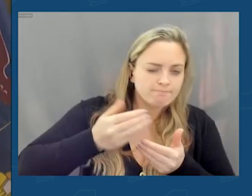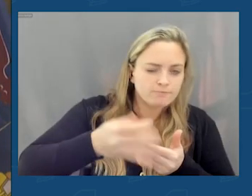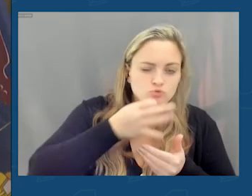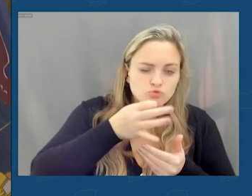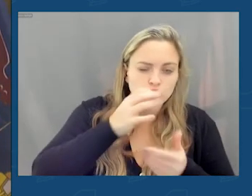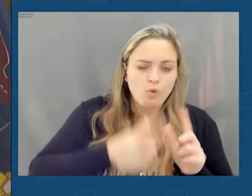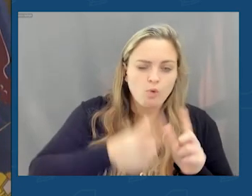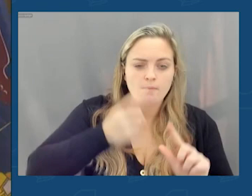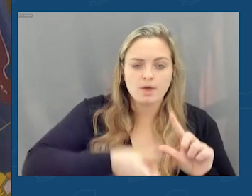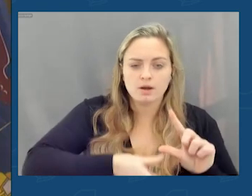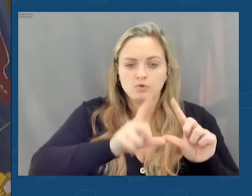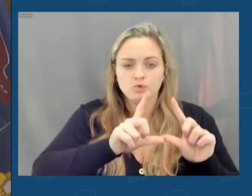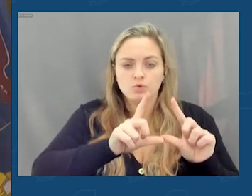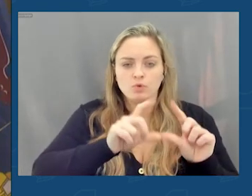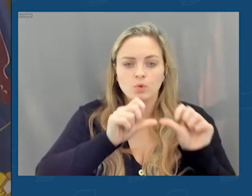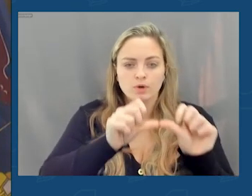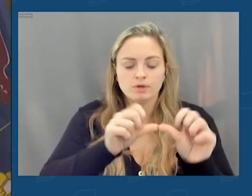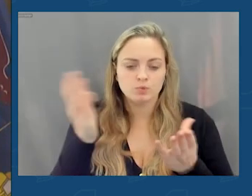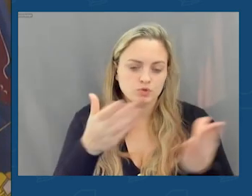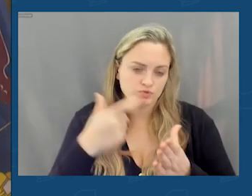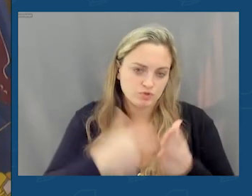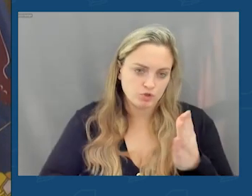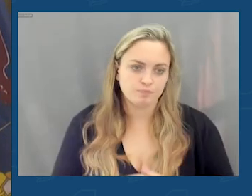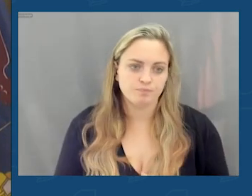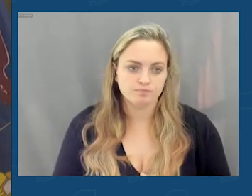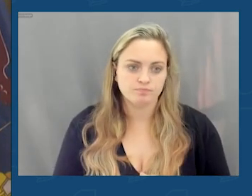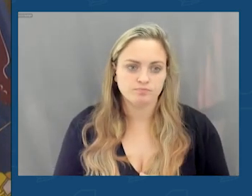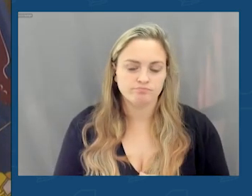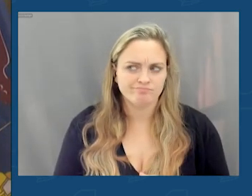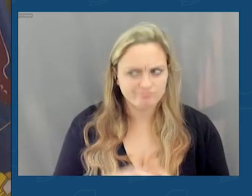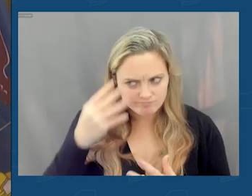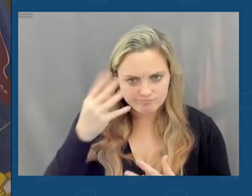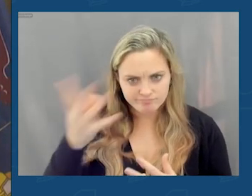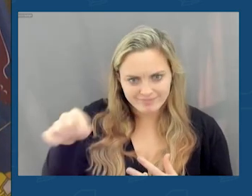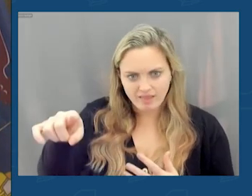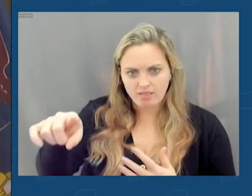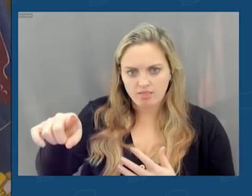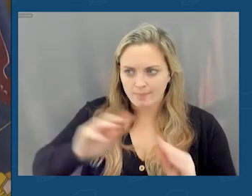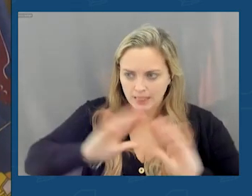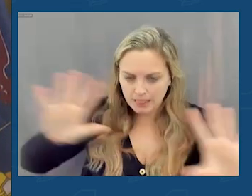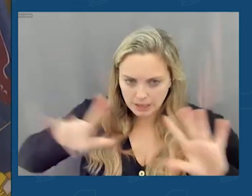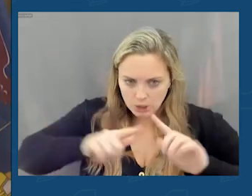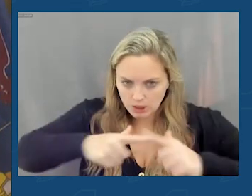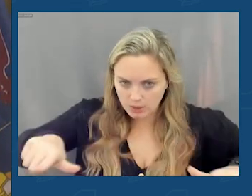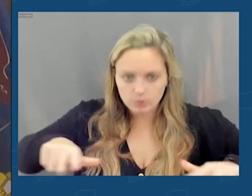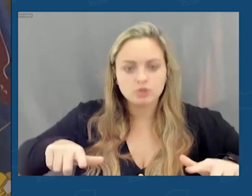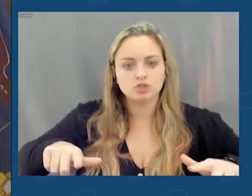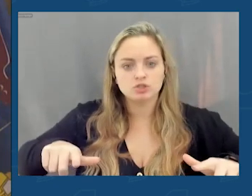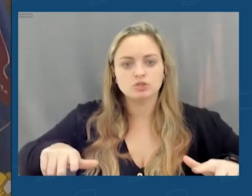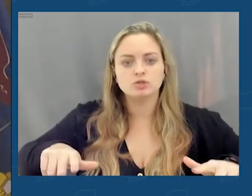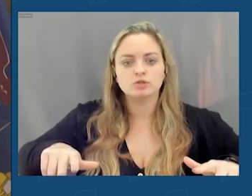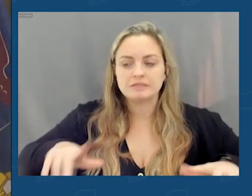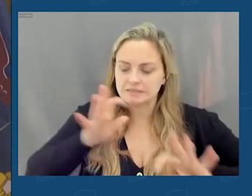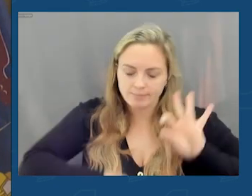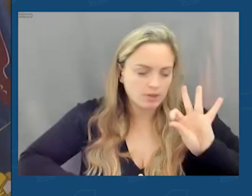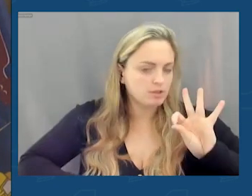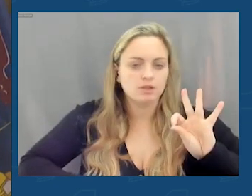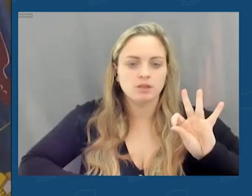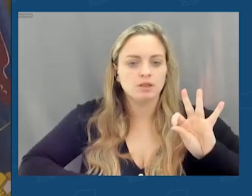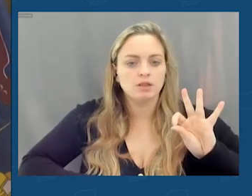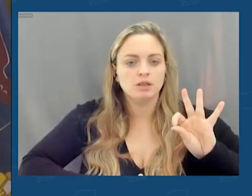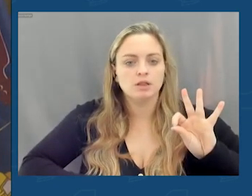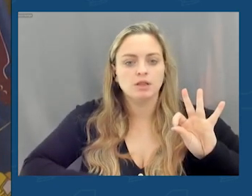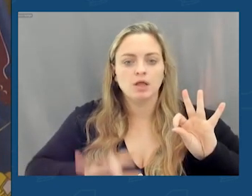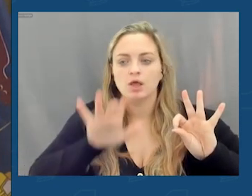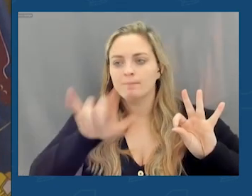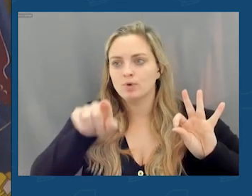or continuous service charge. At least let people know in clear language, simple, push here to